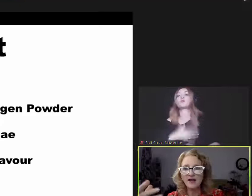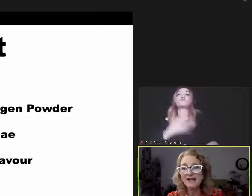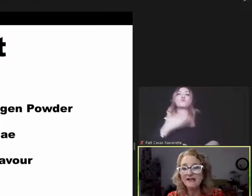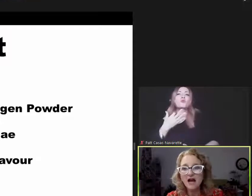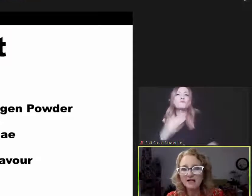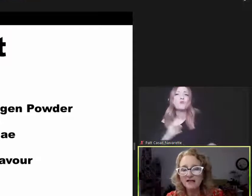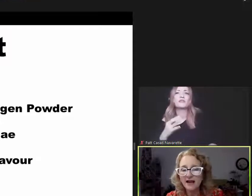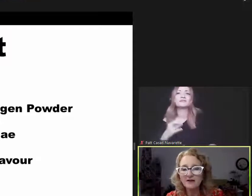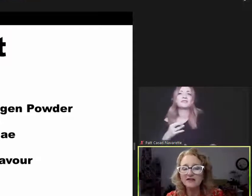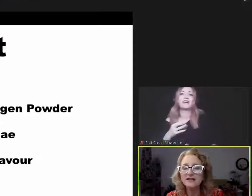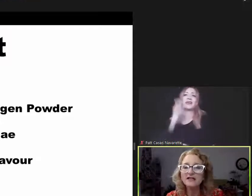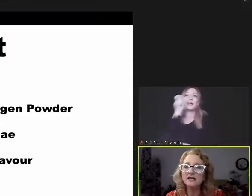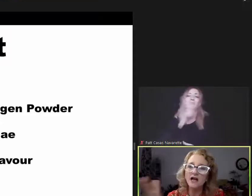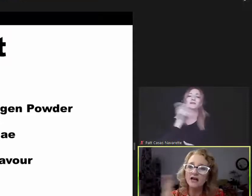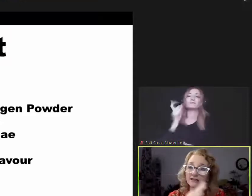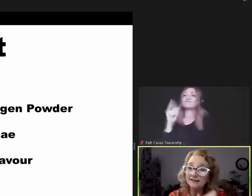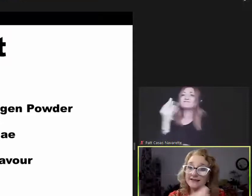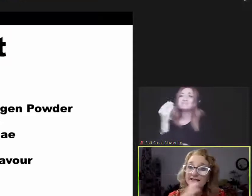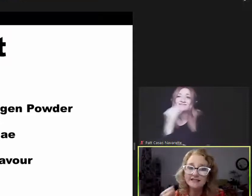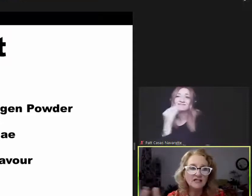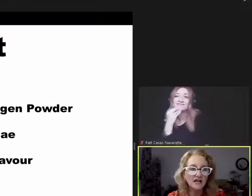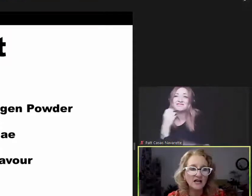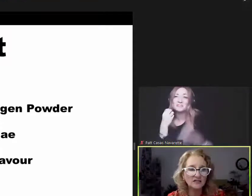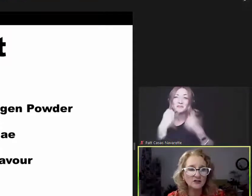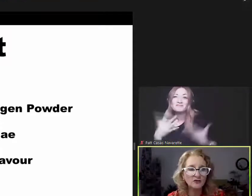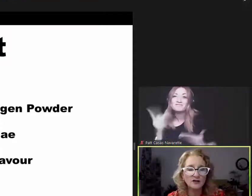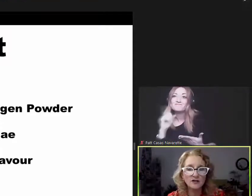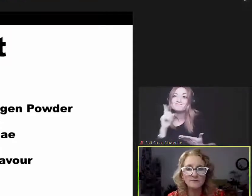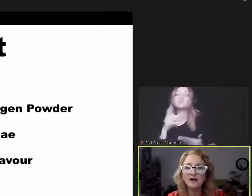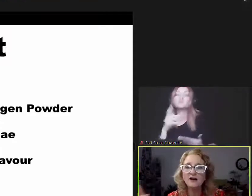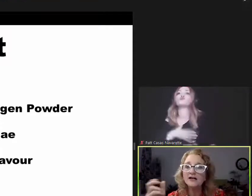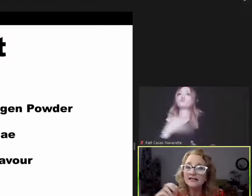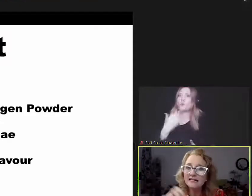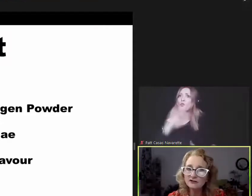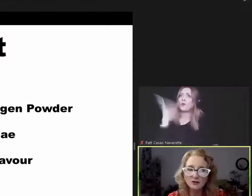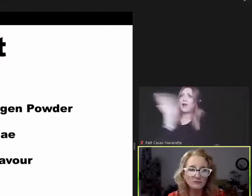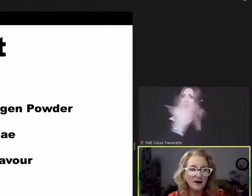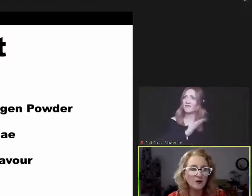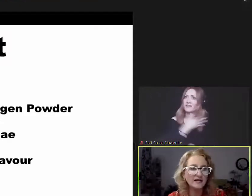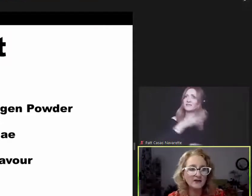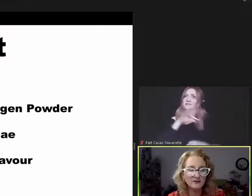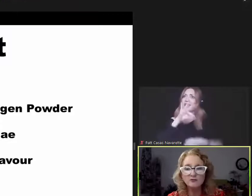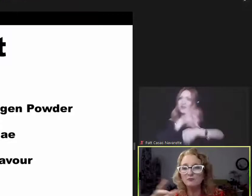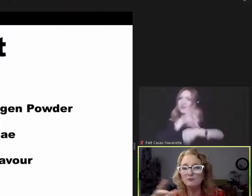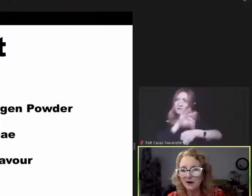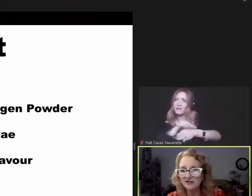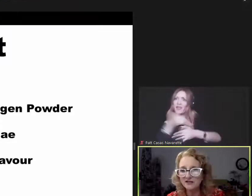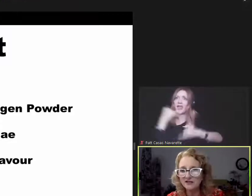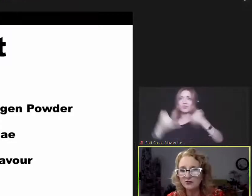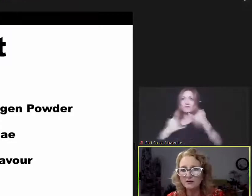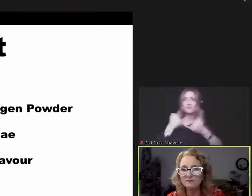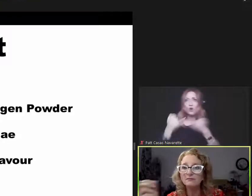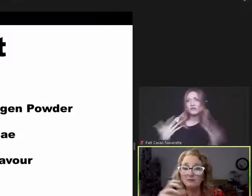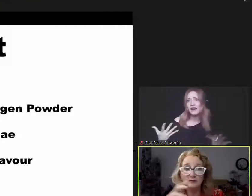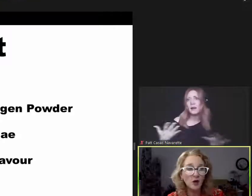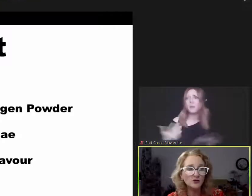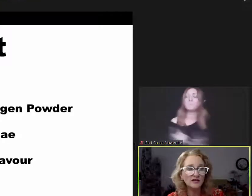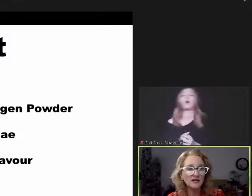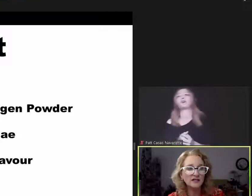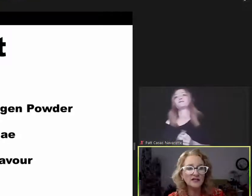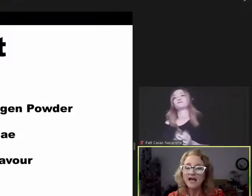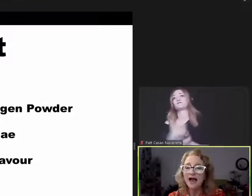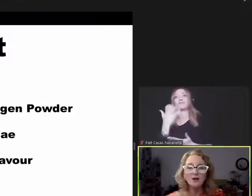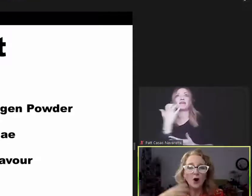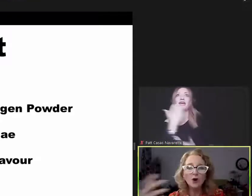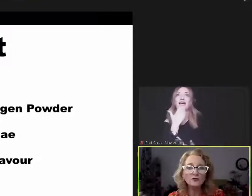from any unhealthy eating, like leaky gut syndrome, irritable bowel syndrome,